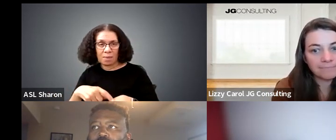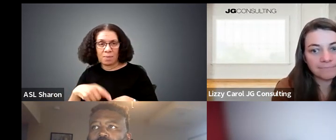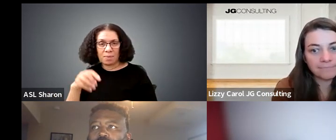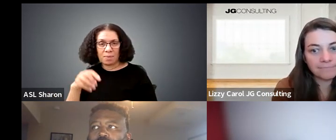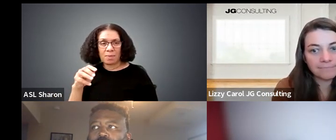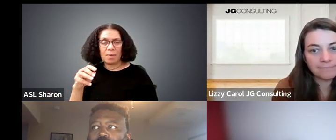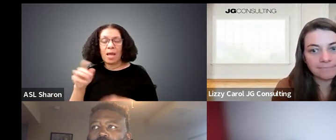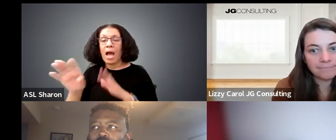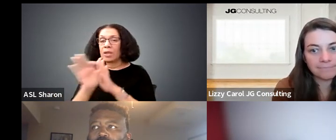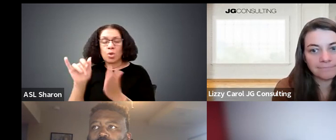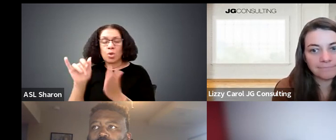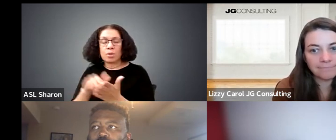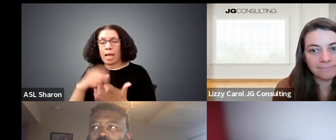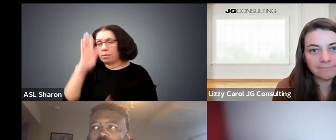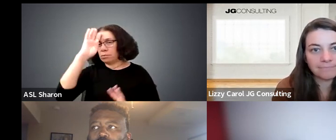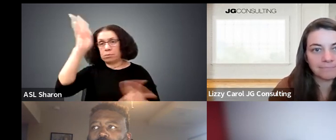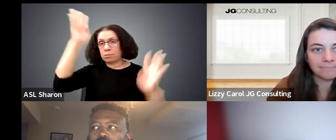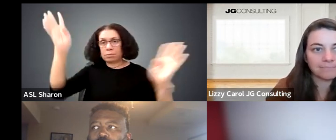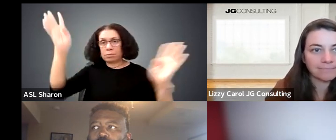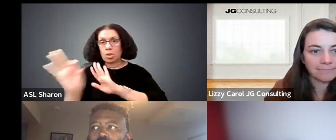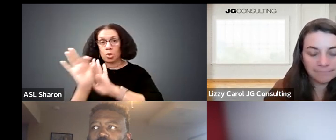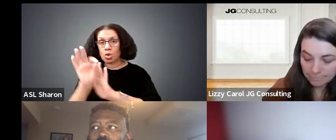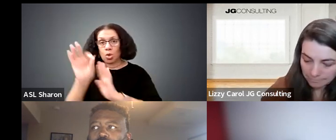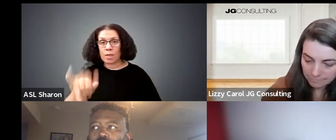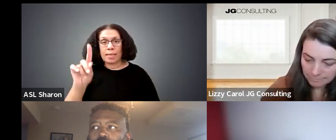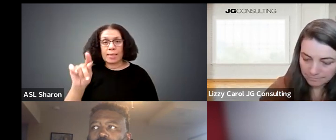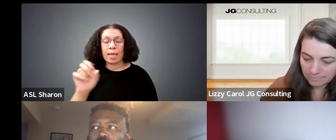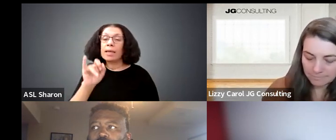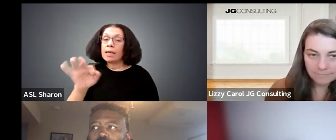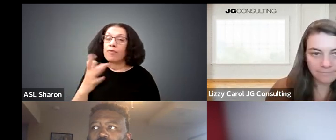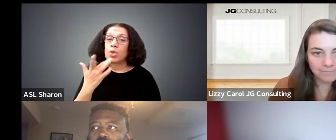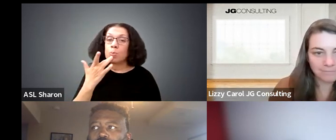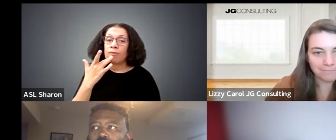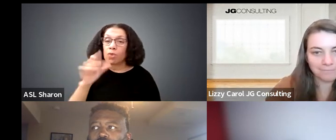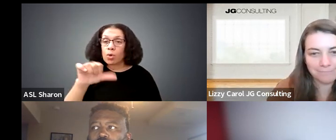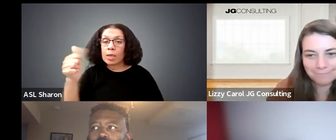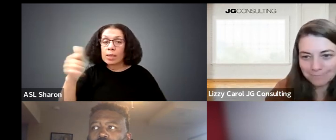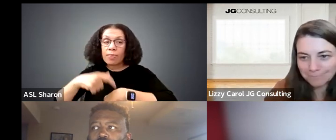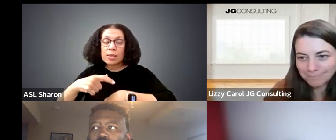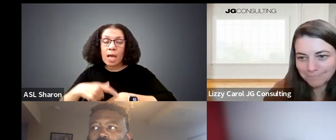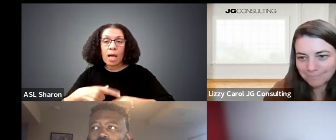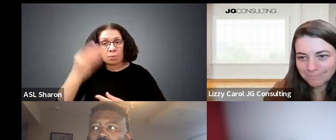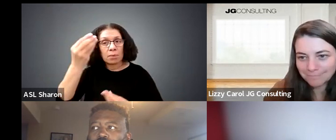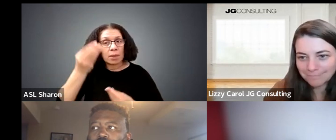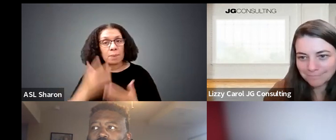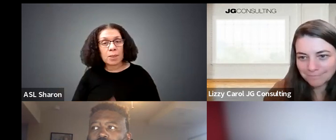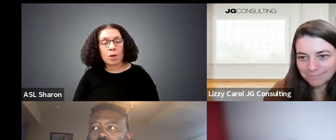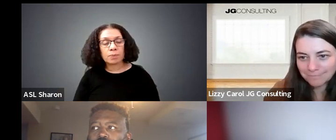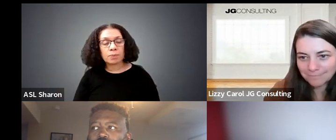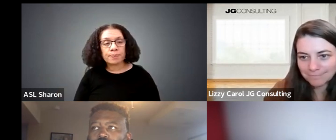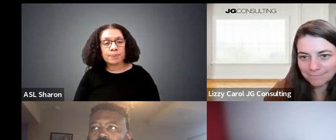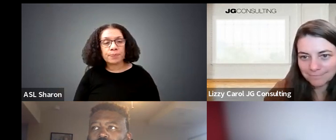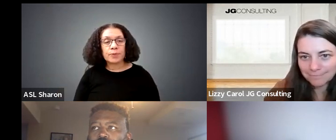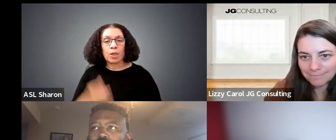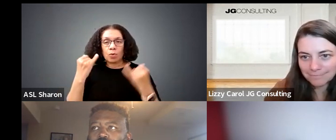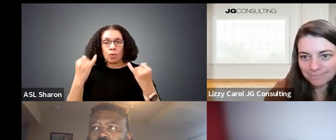I picked that time just because, Okay. if you have another block of time that may work better for you, we're looking